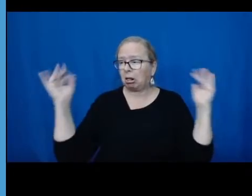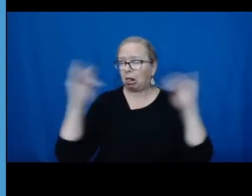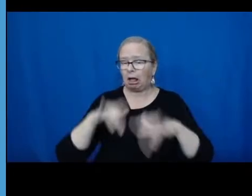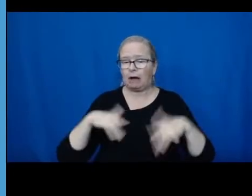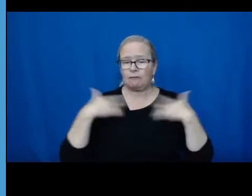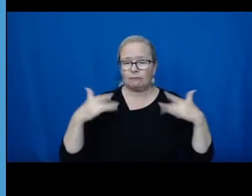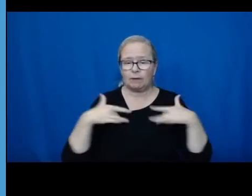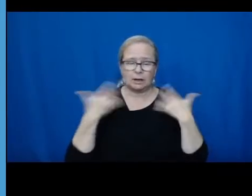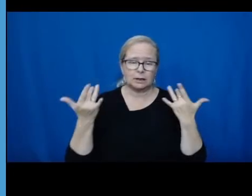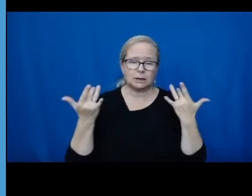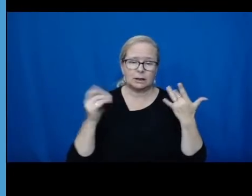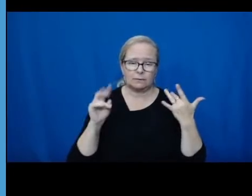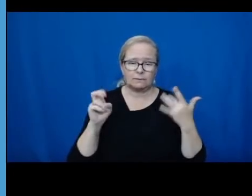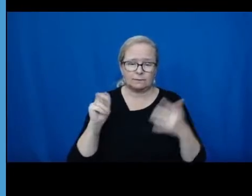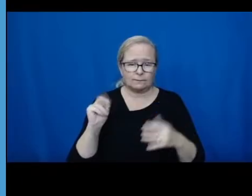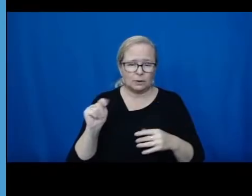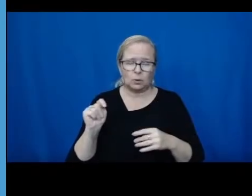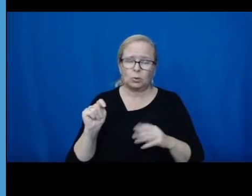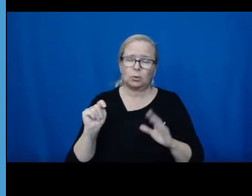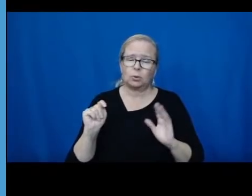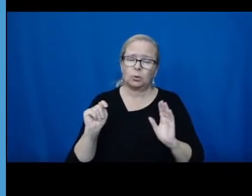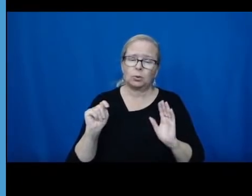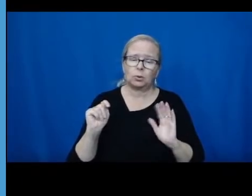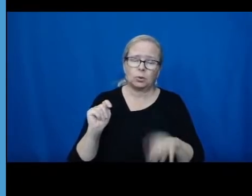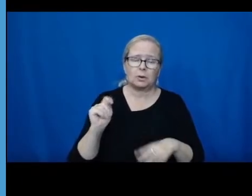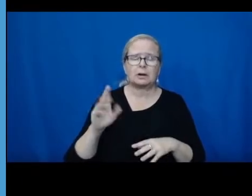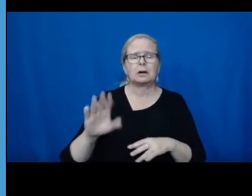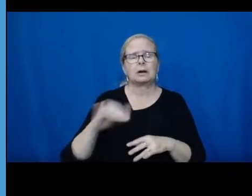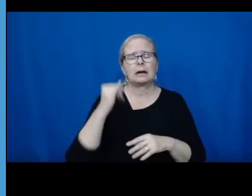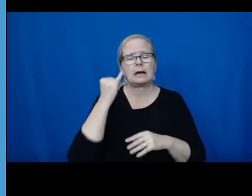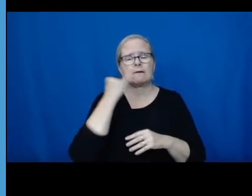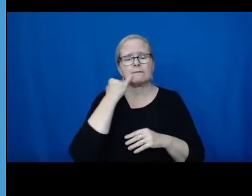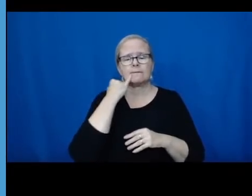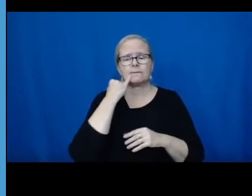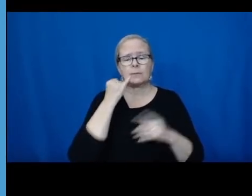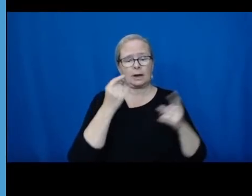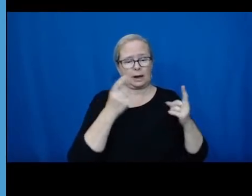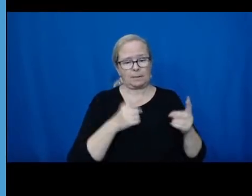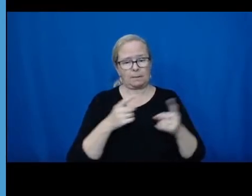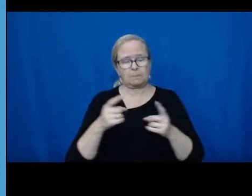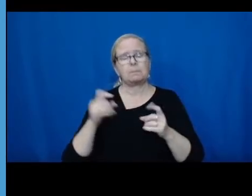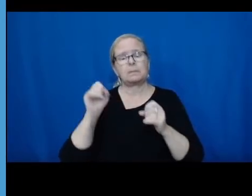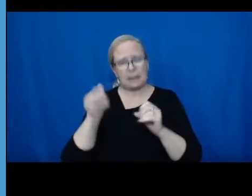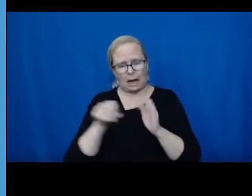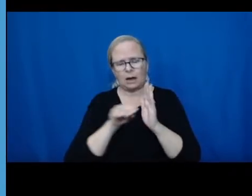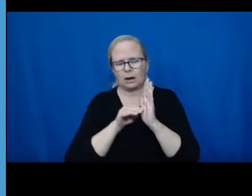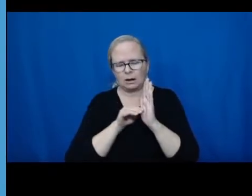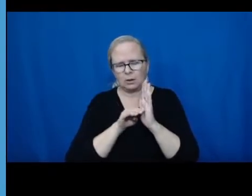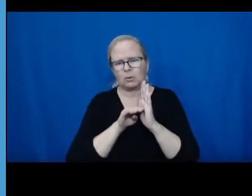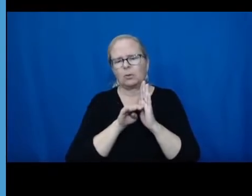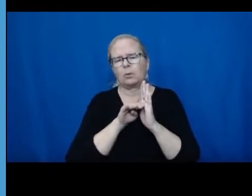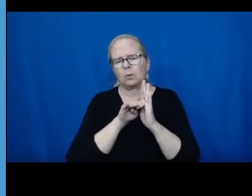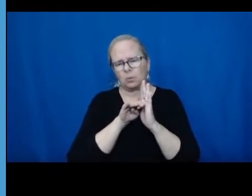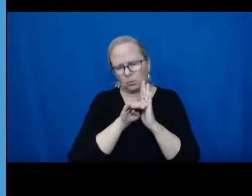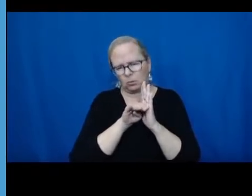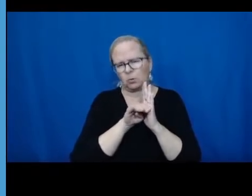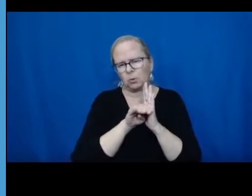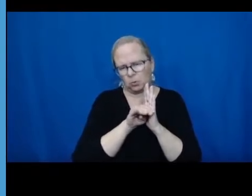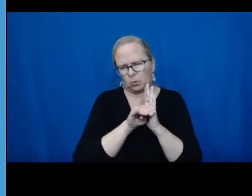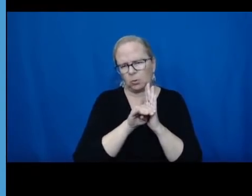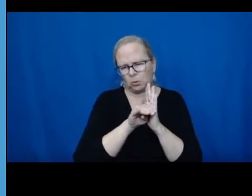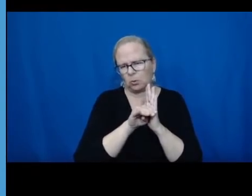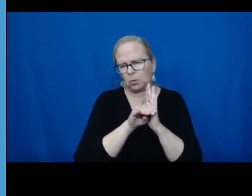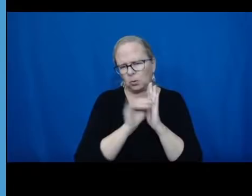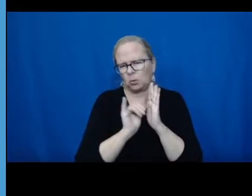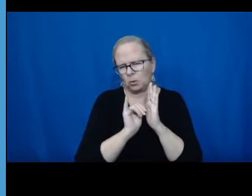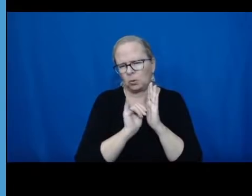that. And then we will eventually get to a point where there's been another season of exposure for folks.